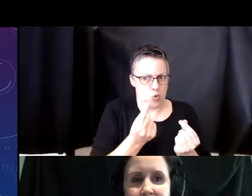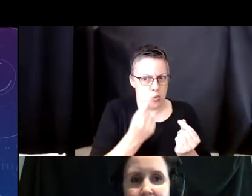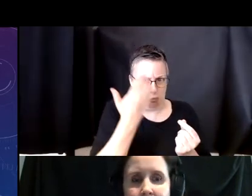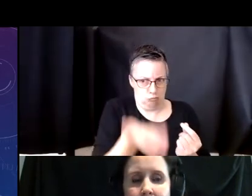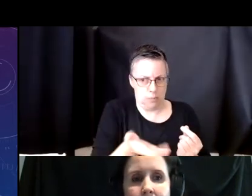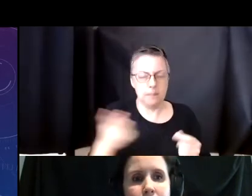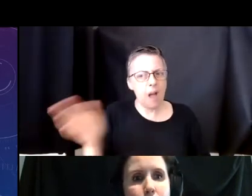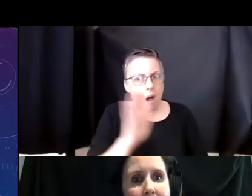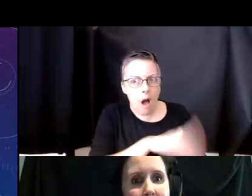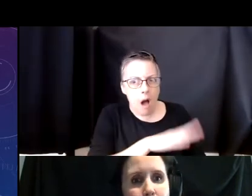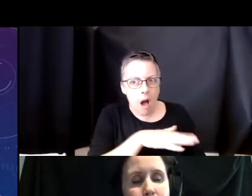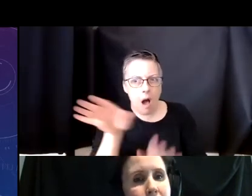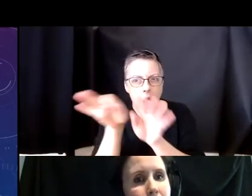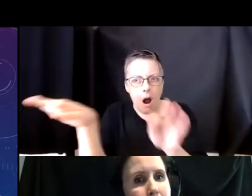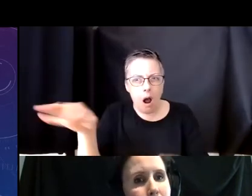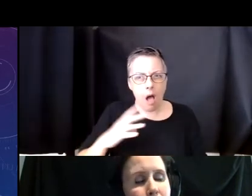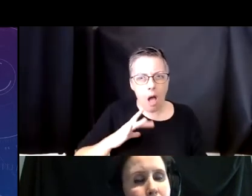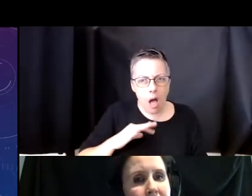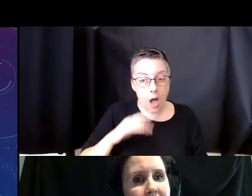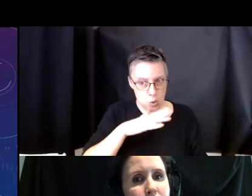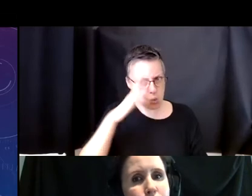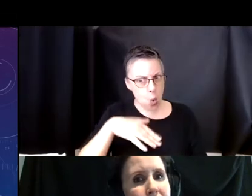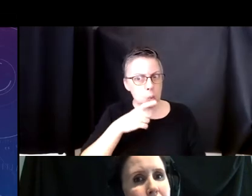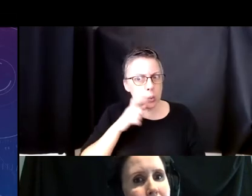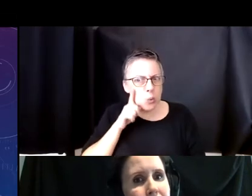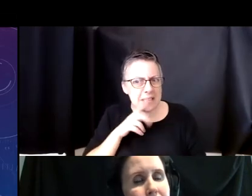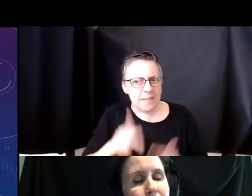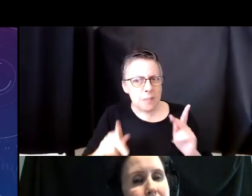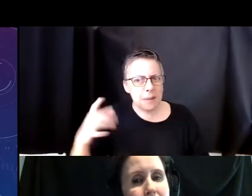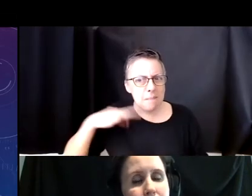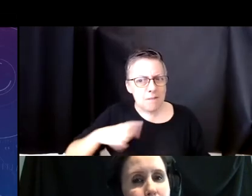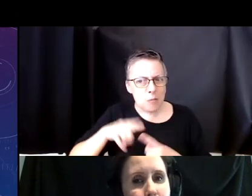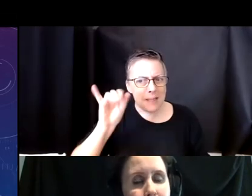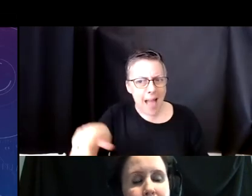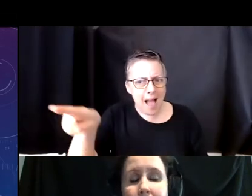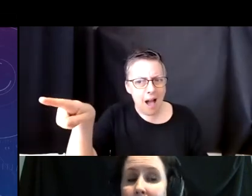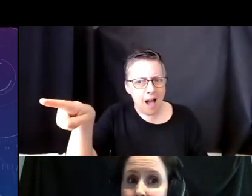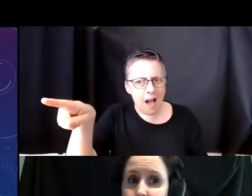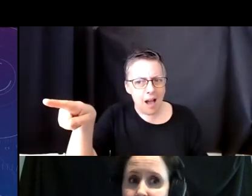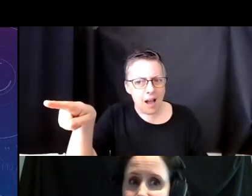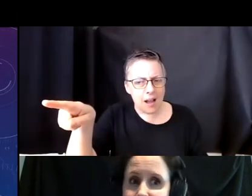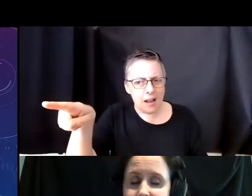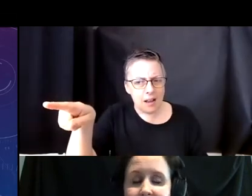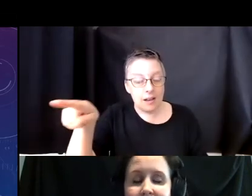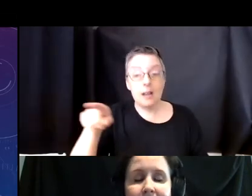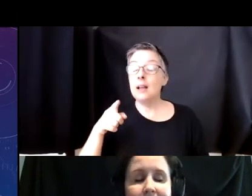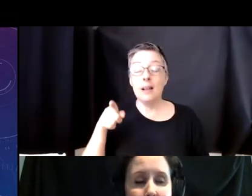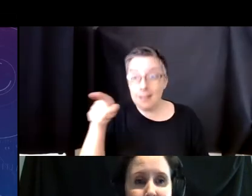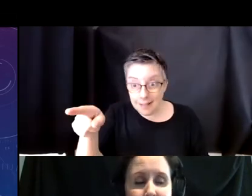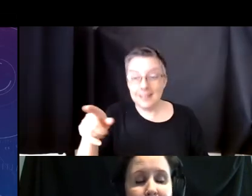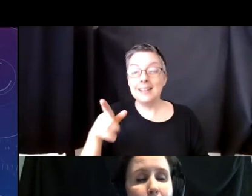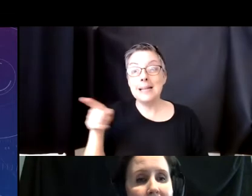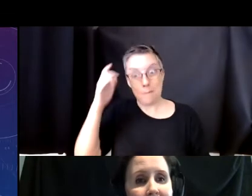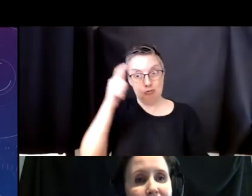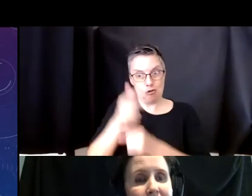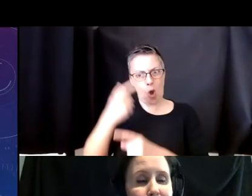He said to her, "Wow, do you know people who are deaf could really benefit from this tool?" He believed that